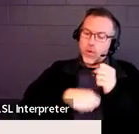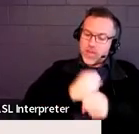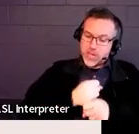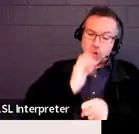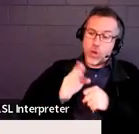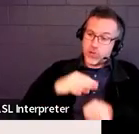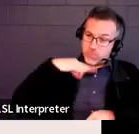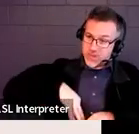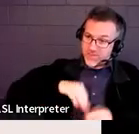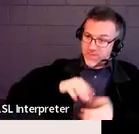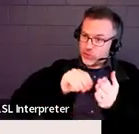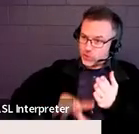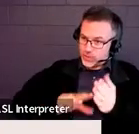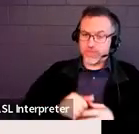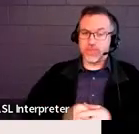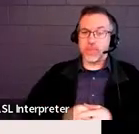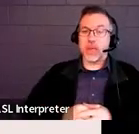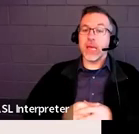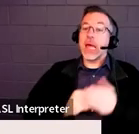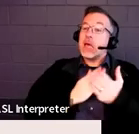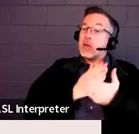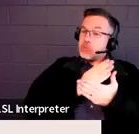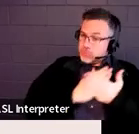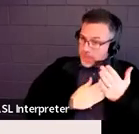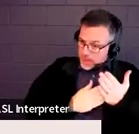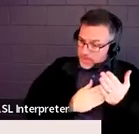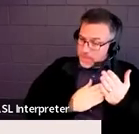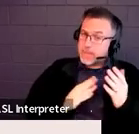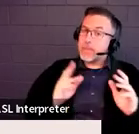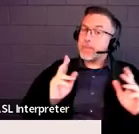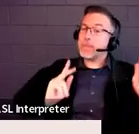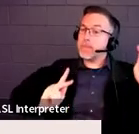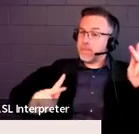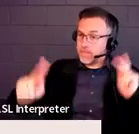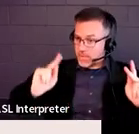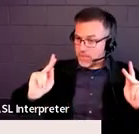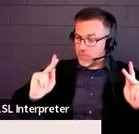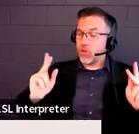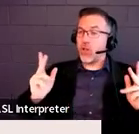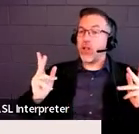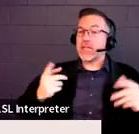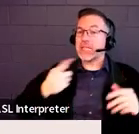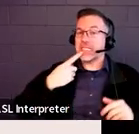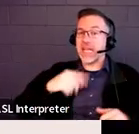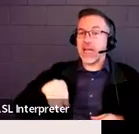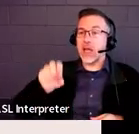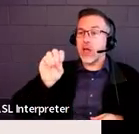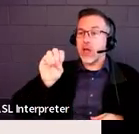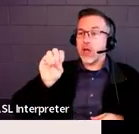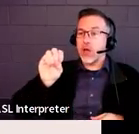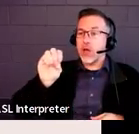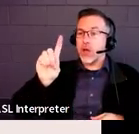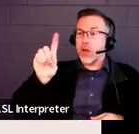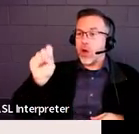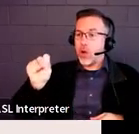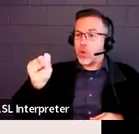we've had reports from the field that ODES or VR